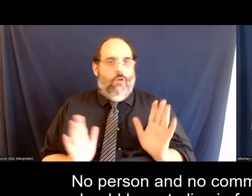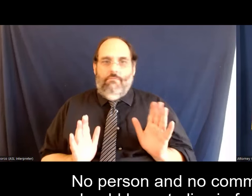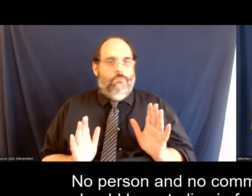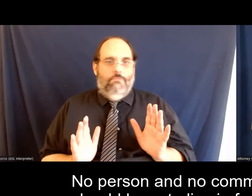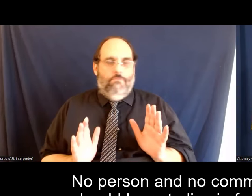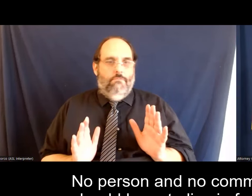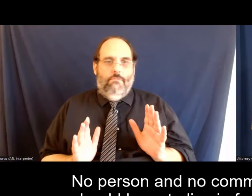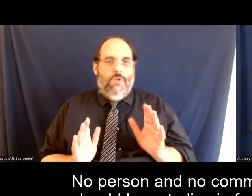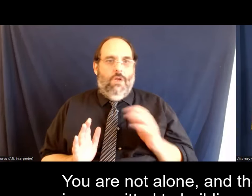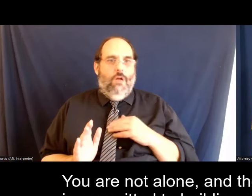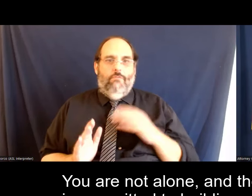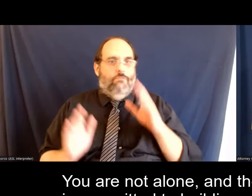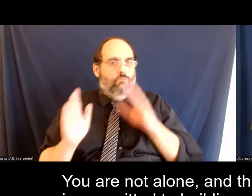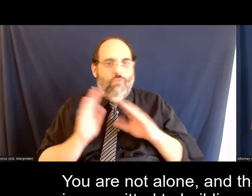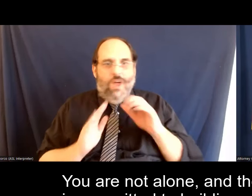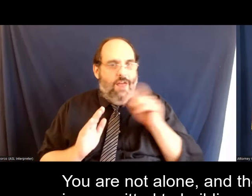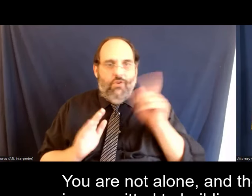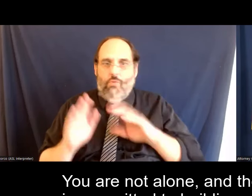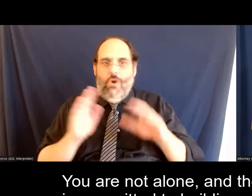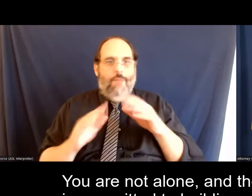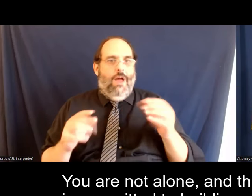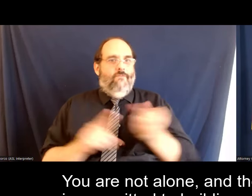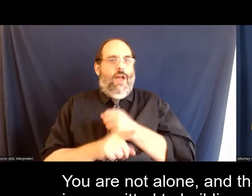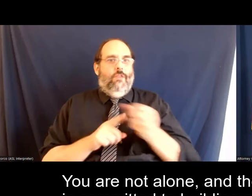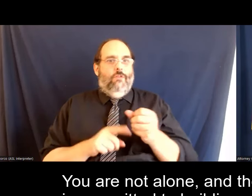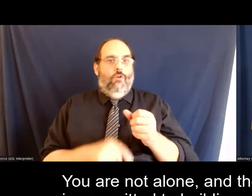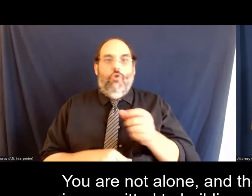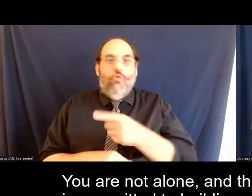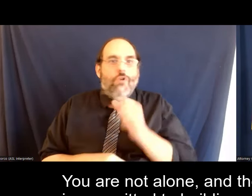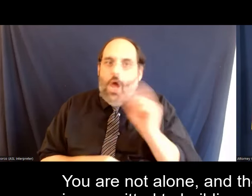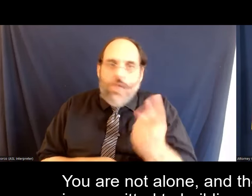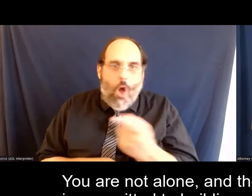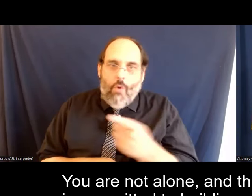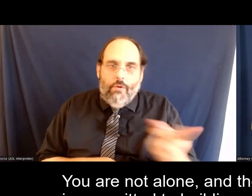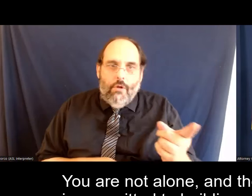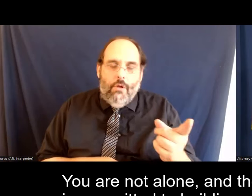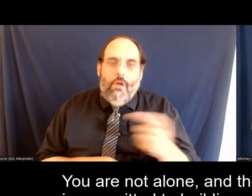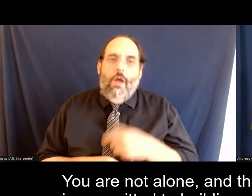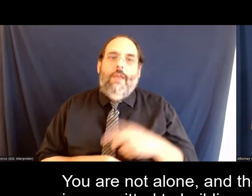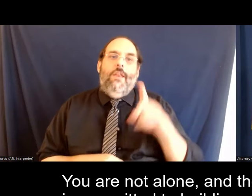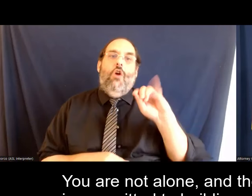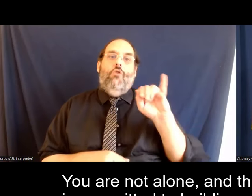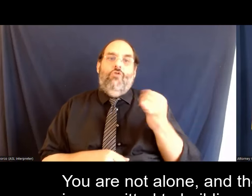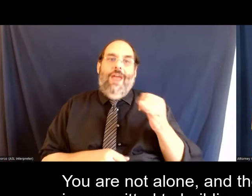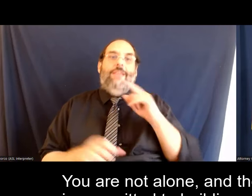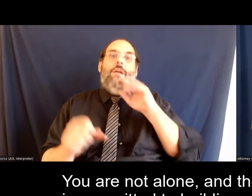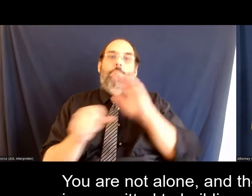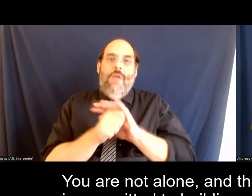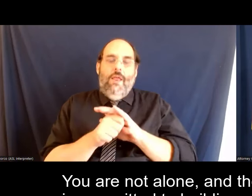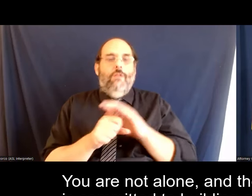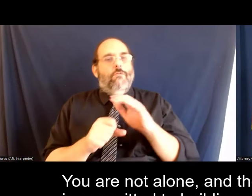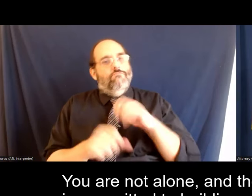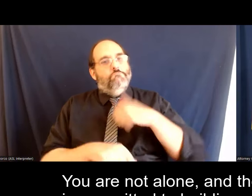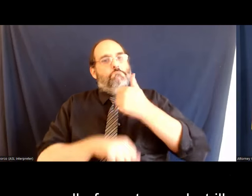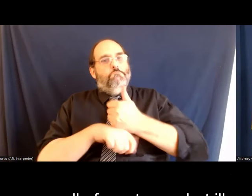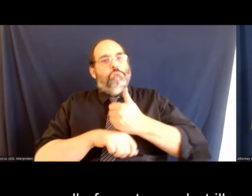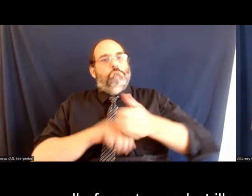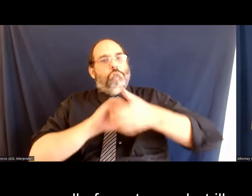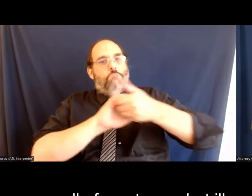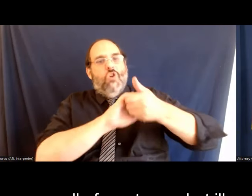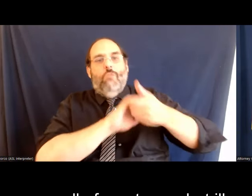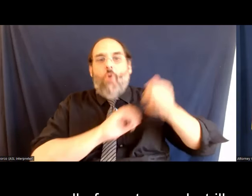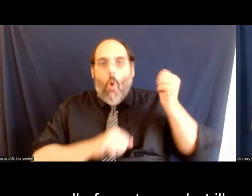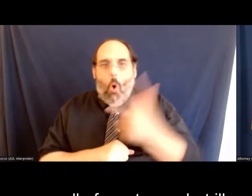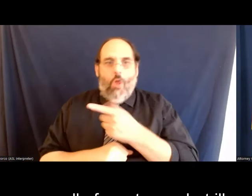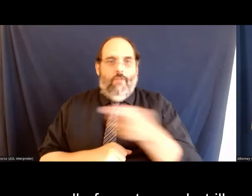of hate-fueled violence. You are not alone, and the Justice Department is committed to building on our partnerships with all of